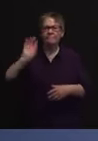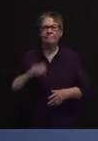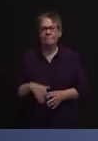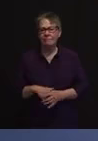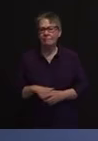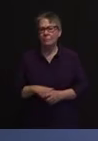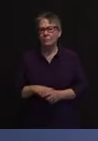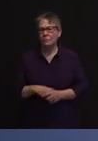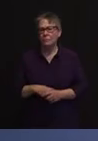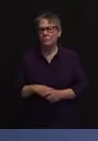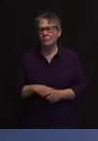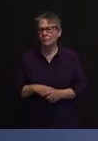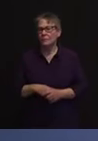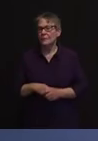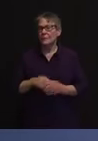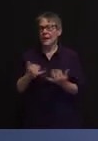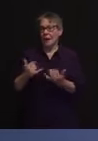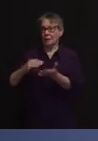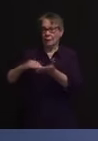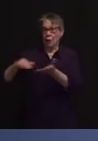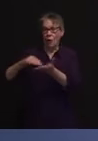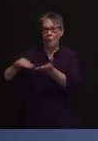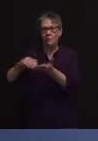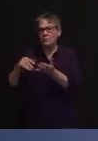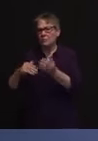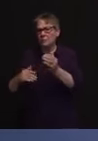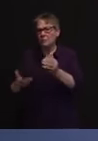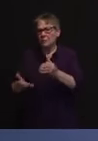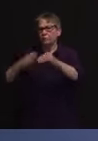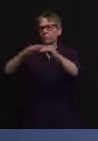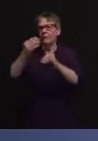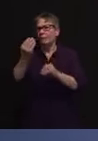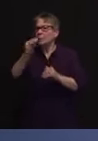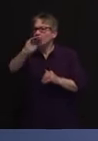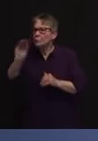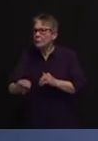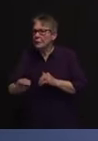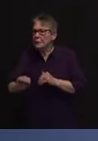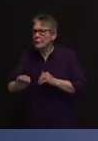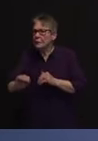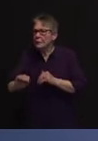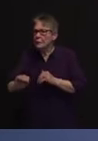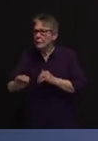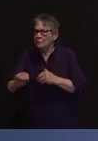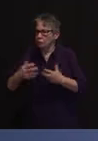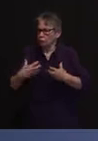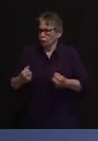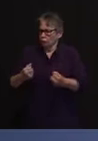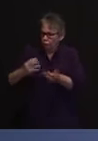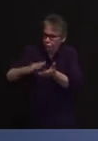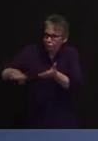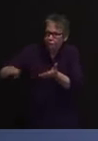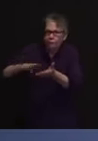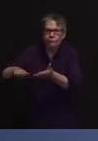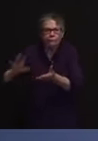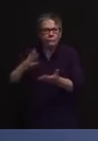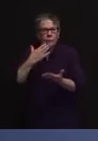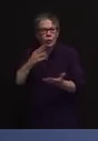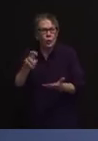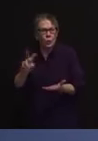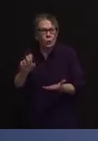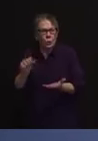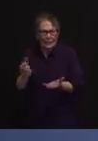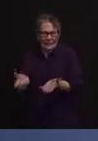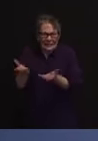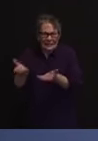yesterday. The day before and the day before that, it was 11%. So we're slowly making progress, discharging